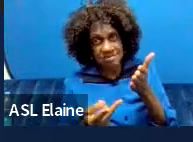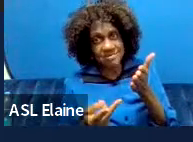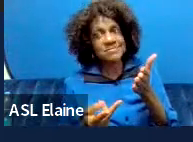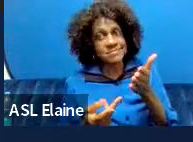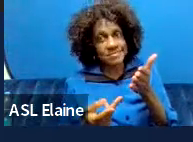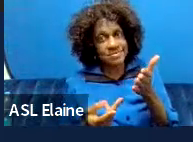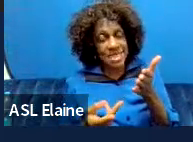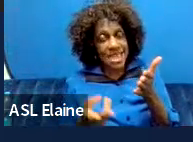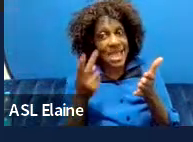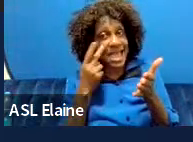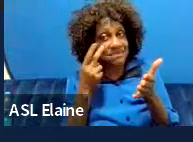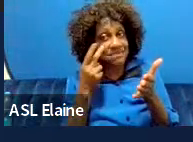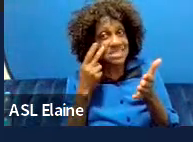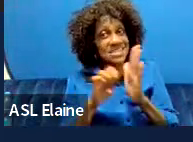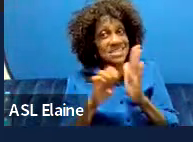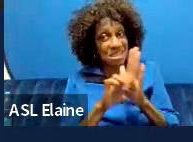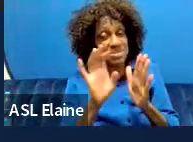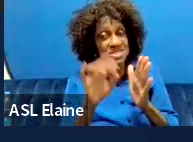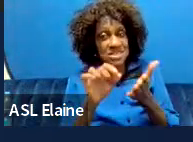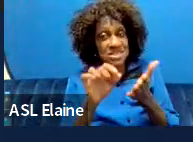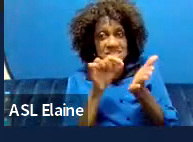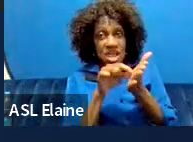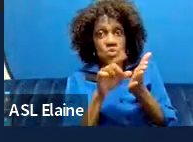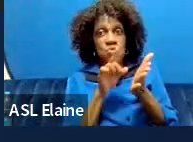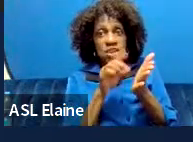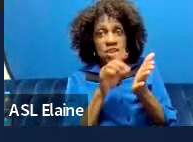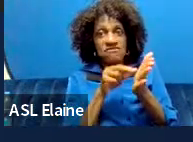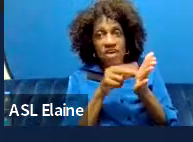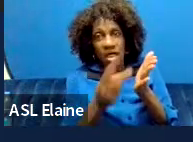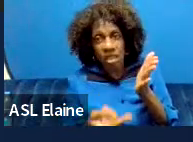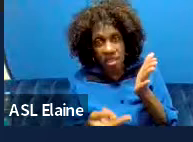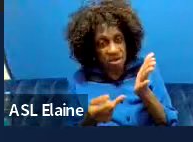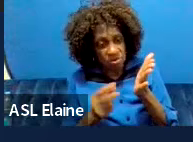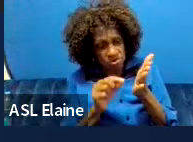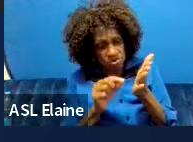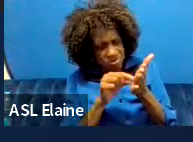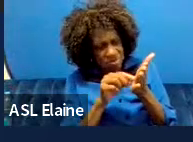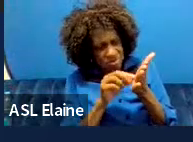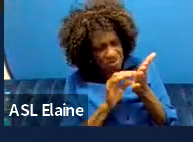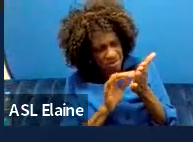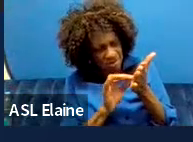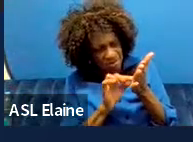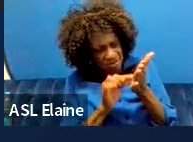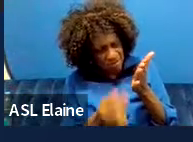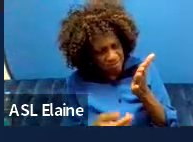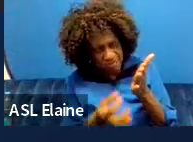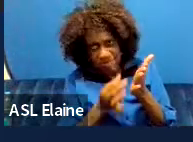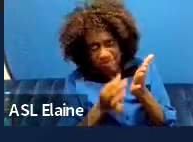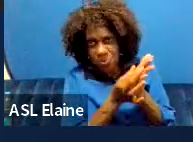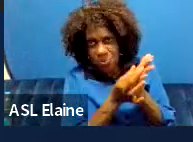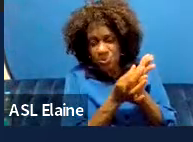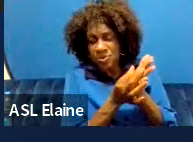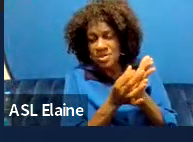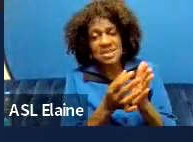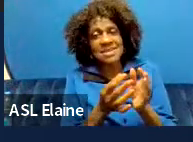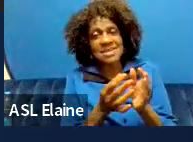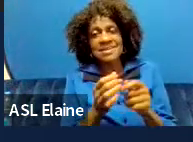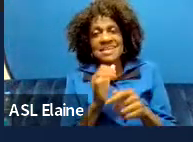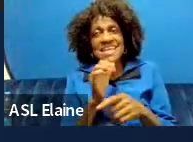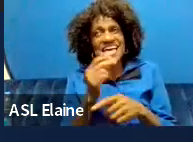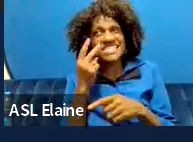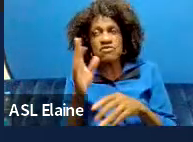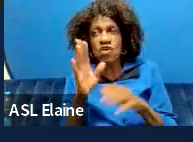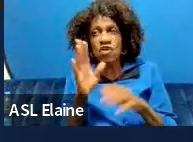seen examples where these dots really do fall out. And interestingly, though, I've not seen them so much on